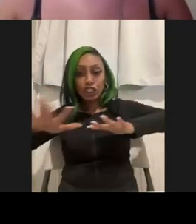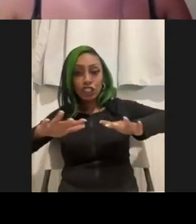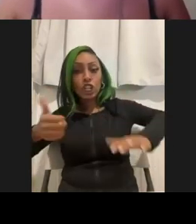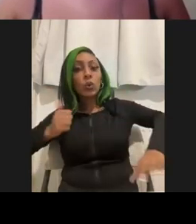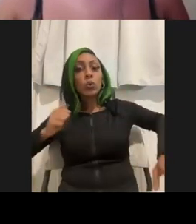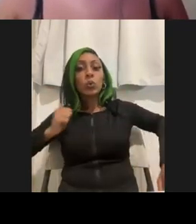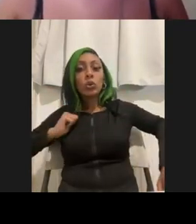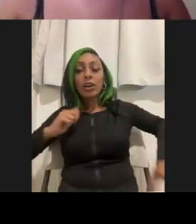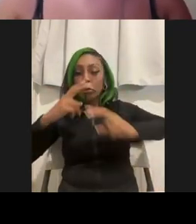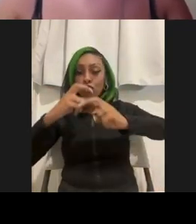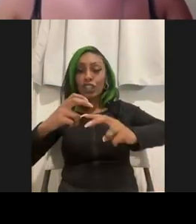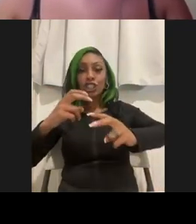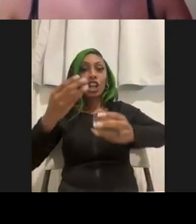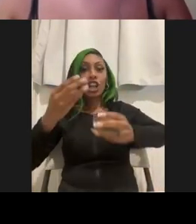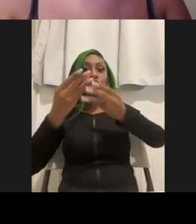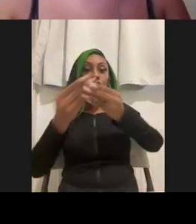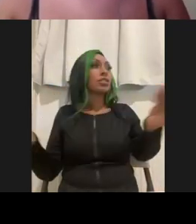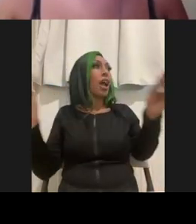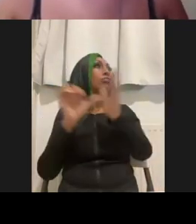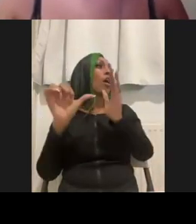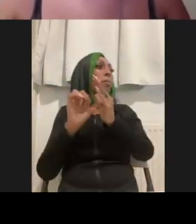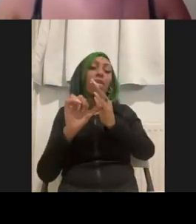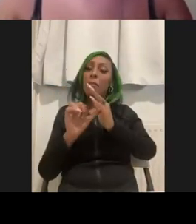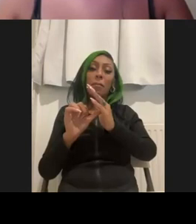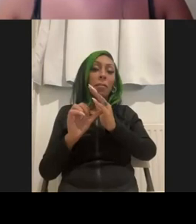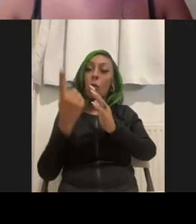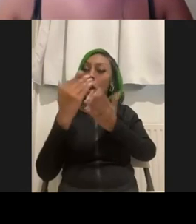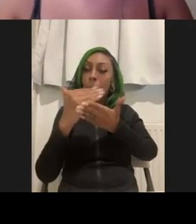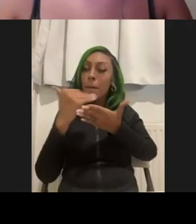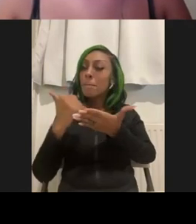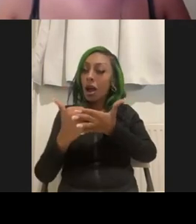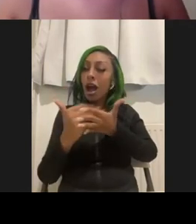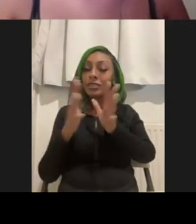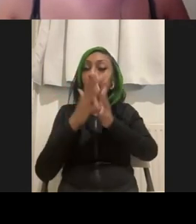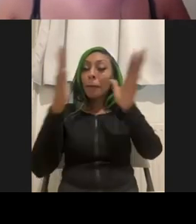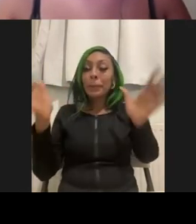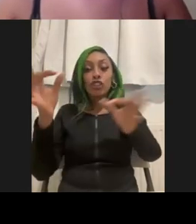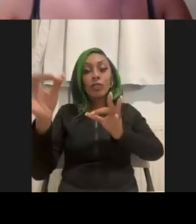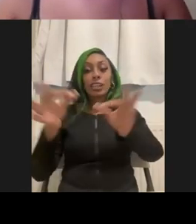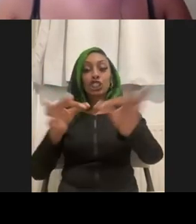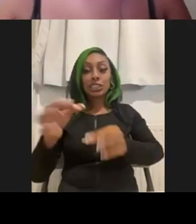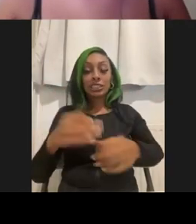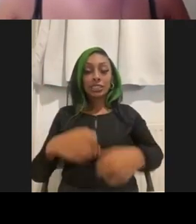solve problems, rather than actually research being one part of a broader strategy for change.